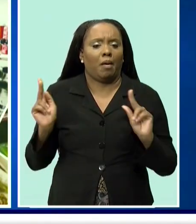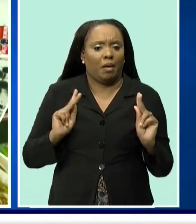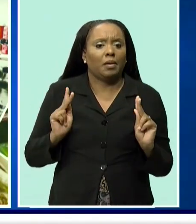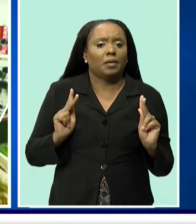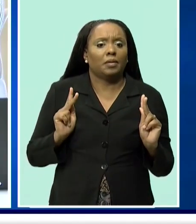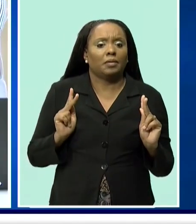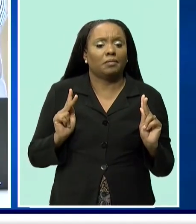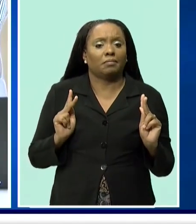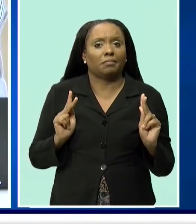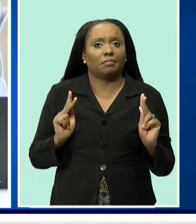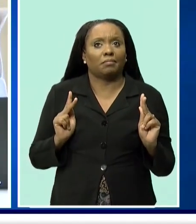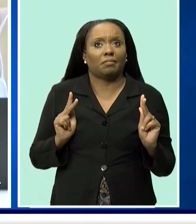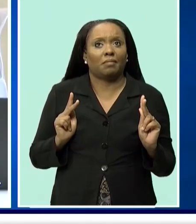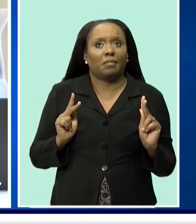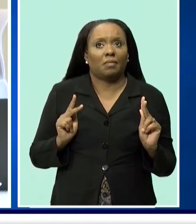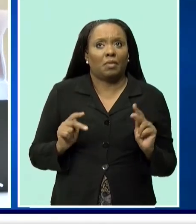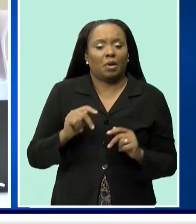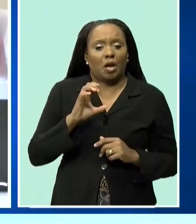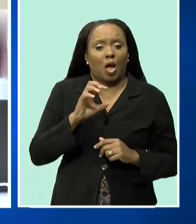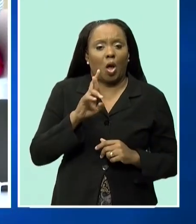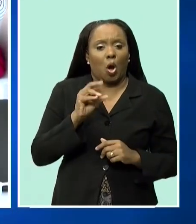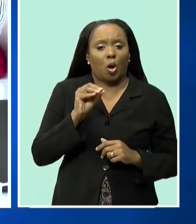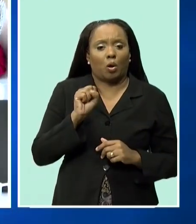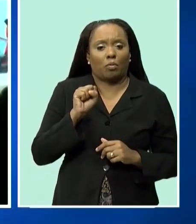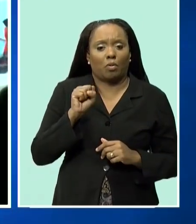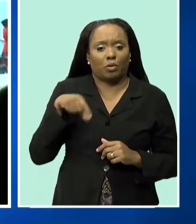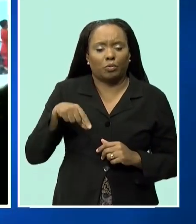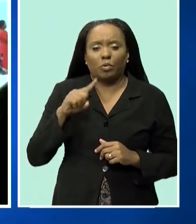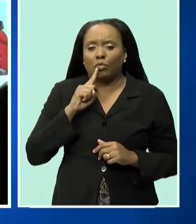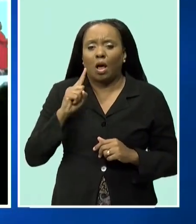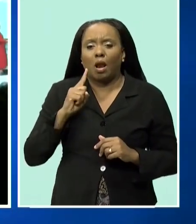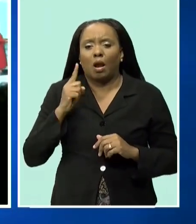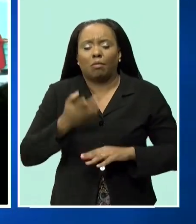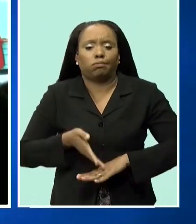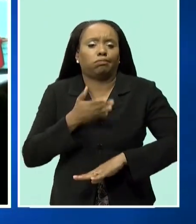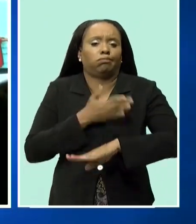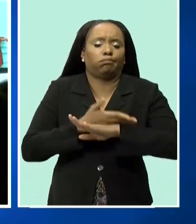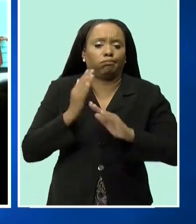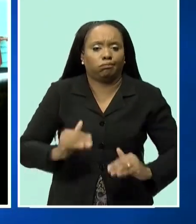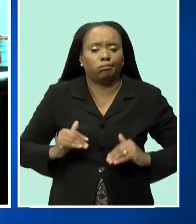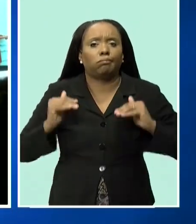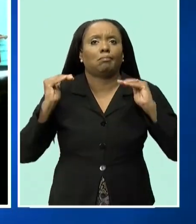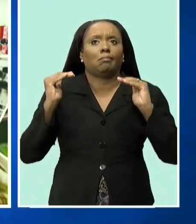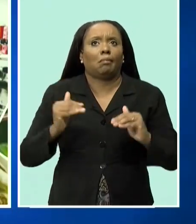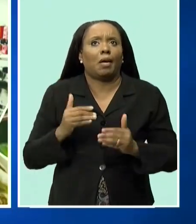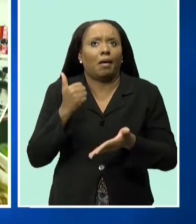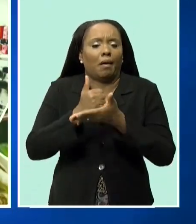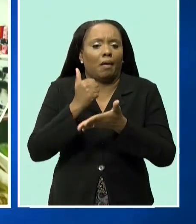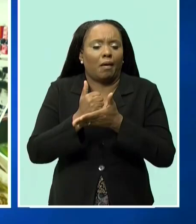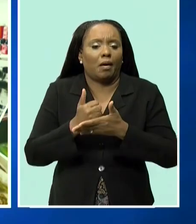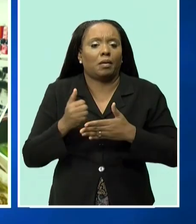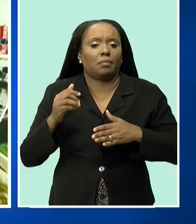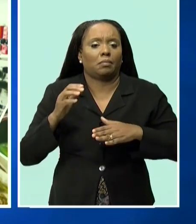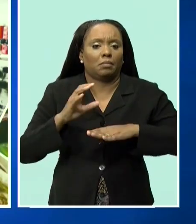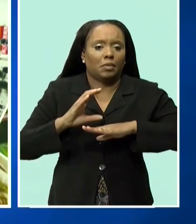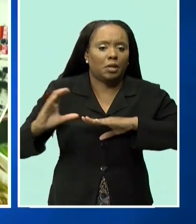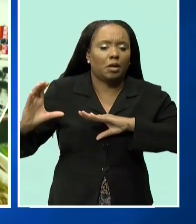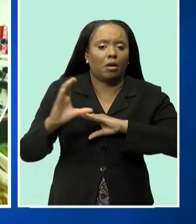area of industry. And again, facilitated this region's capacity for